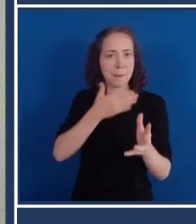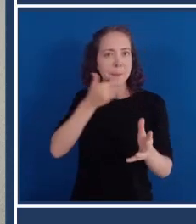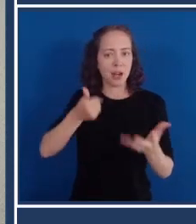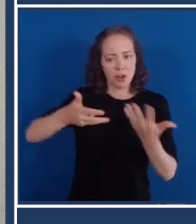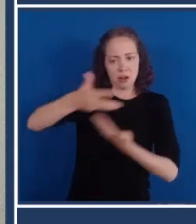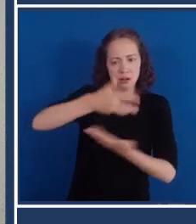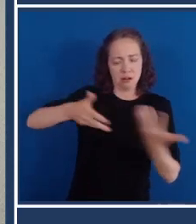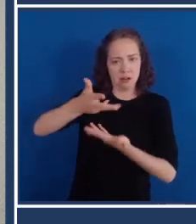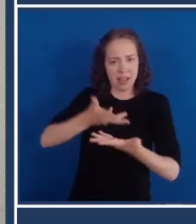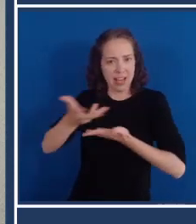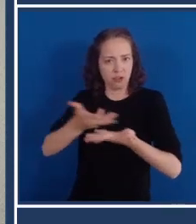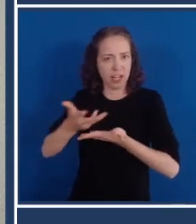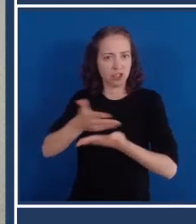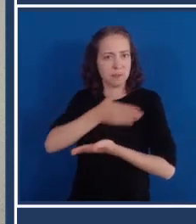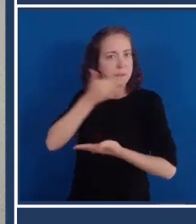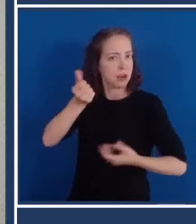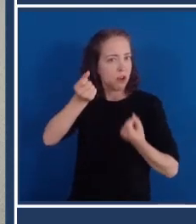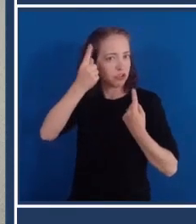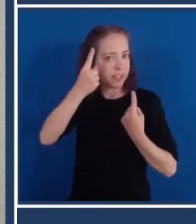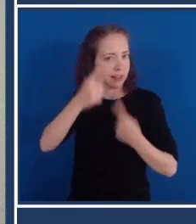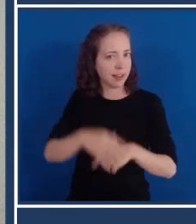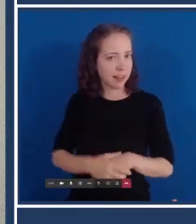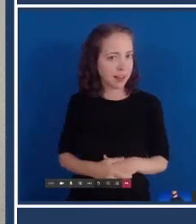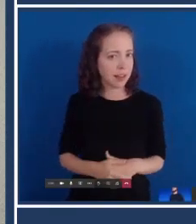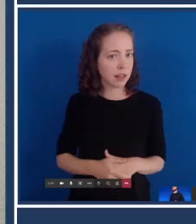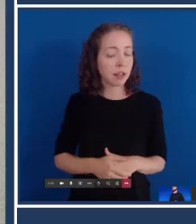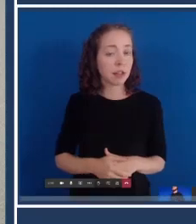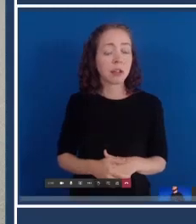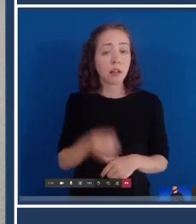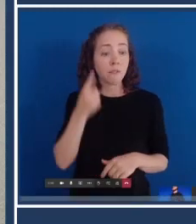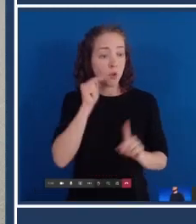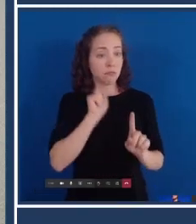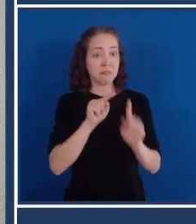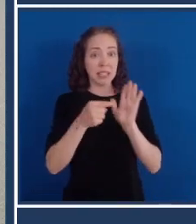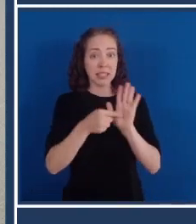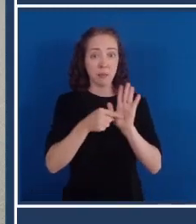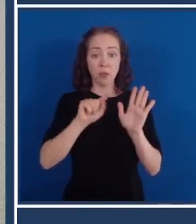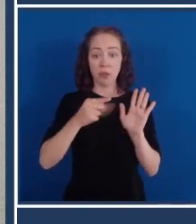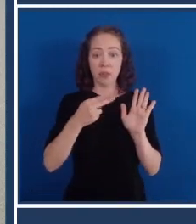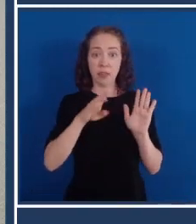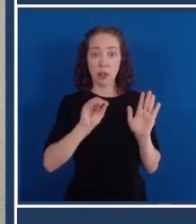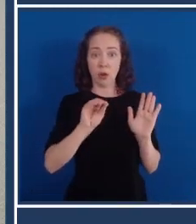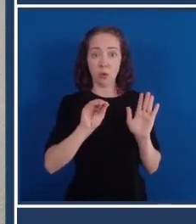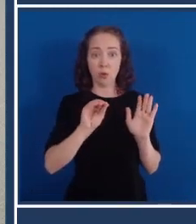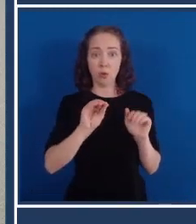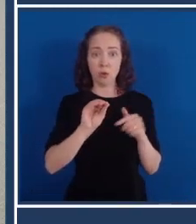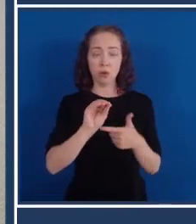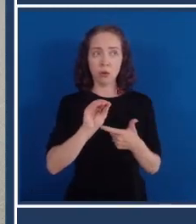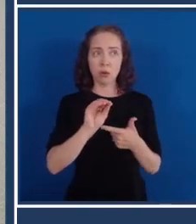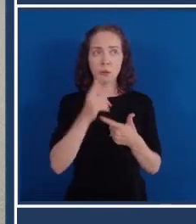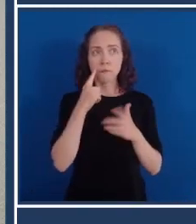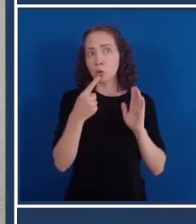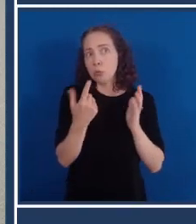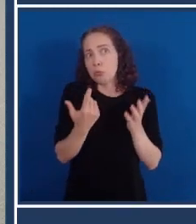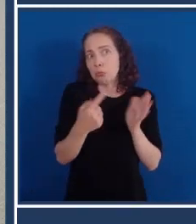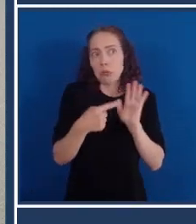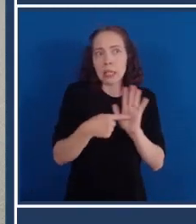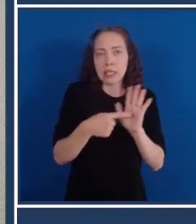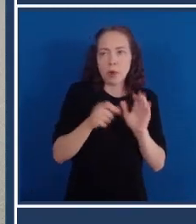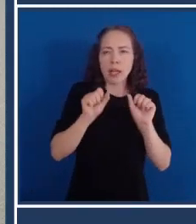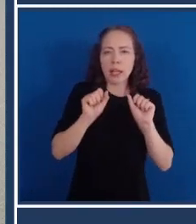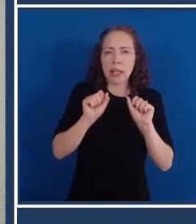So in the case of Theo, is there a way, for example, to communicate to a bystander that